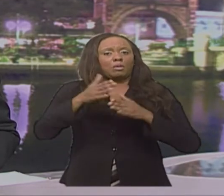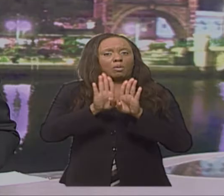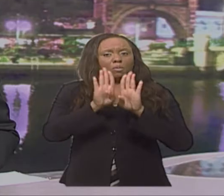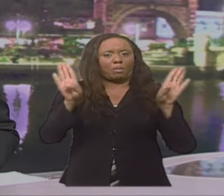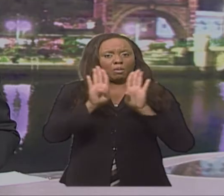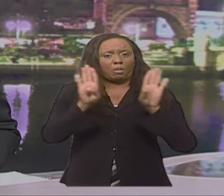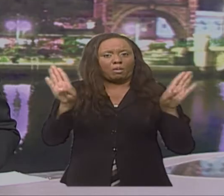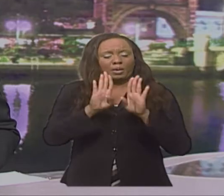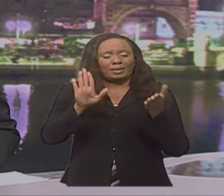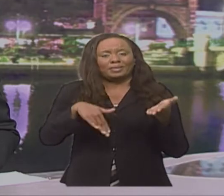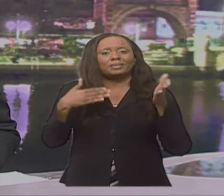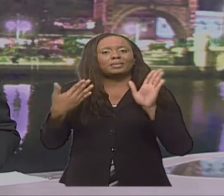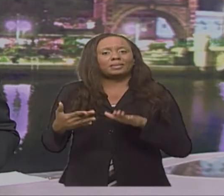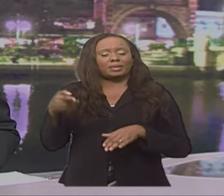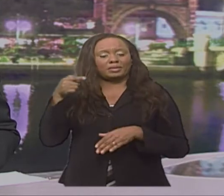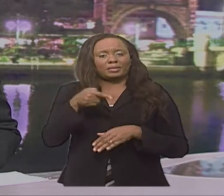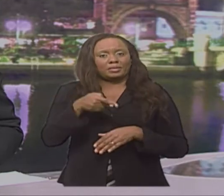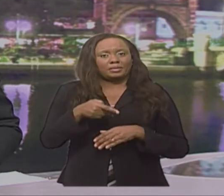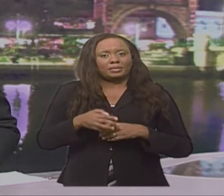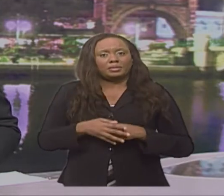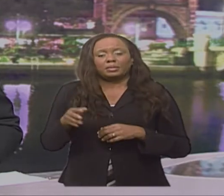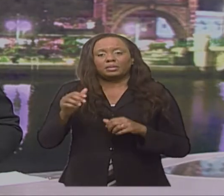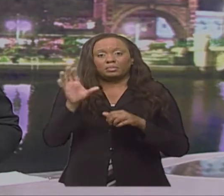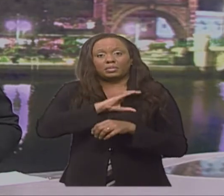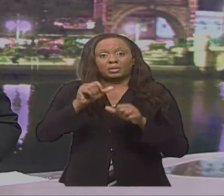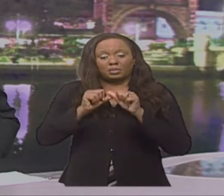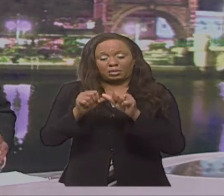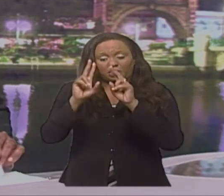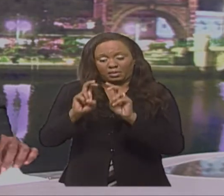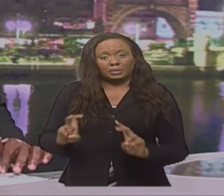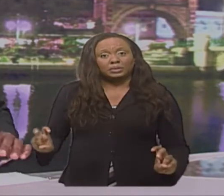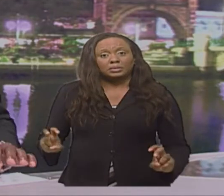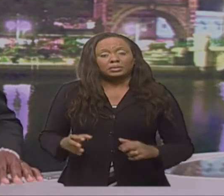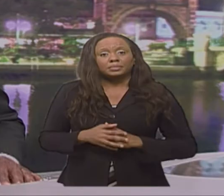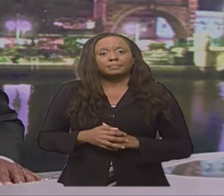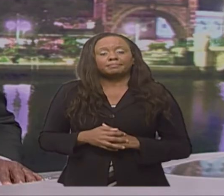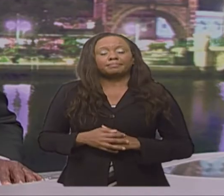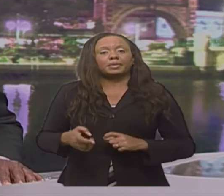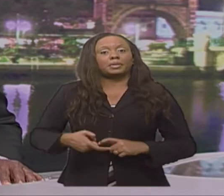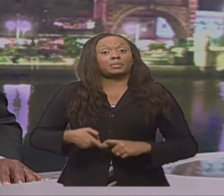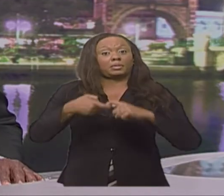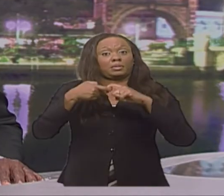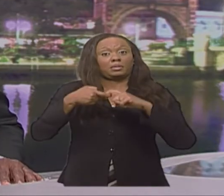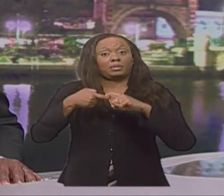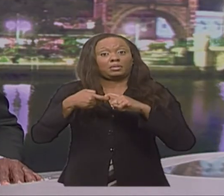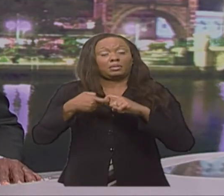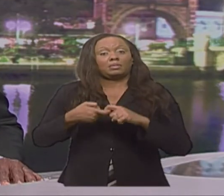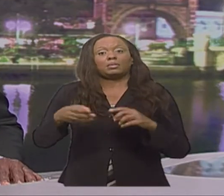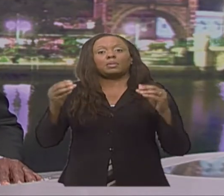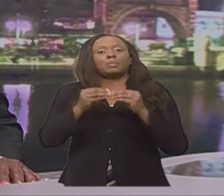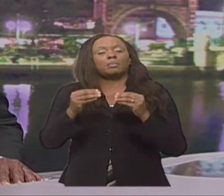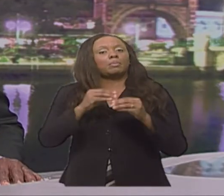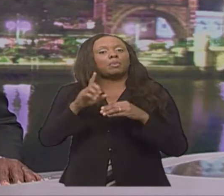with a guard wall. Small died at the scene. Investigations are continuing. Well, we take a pause here, but still ahead, a renewed push